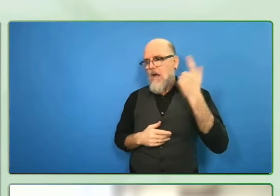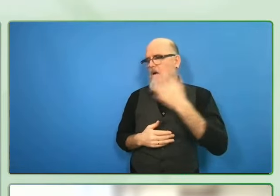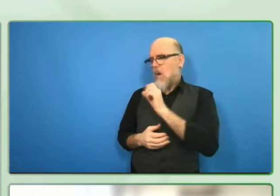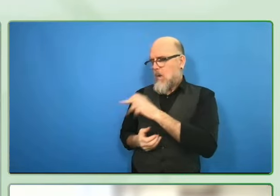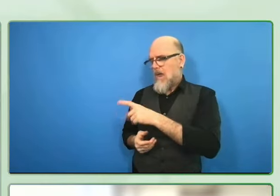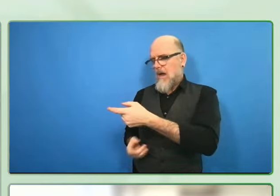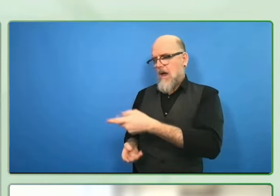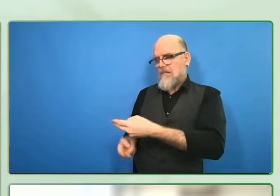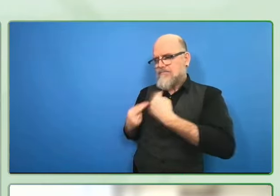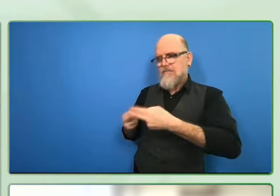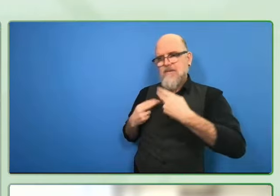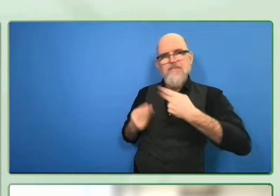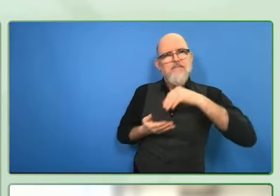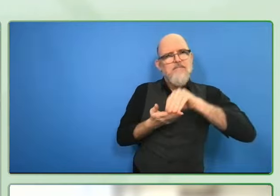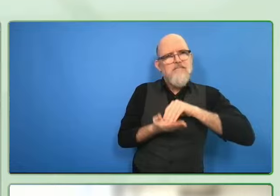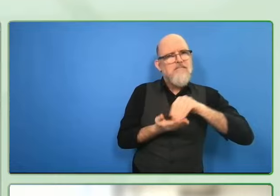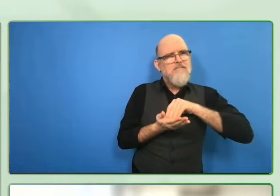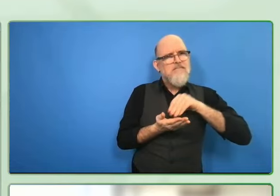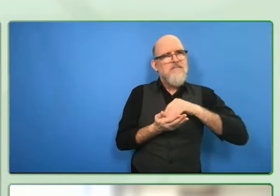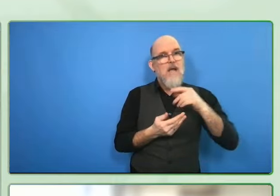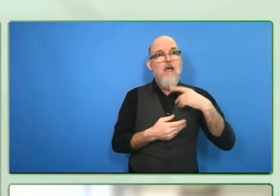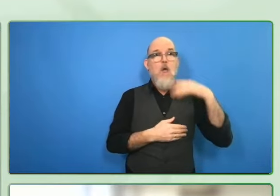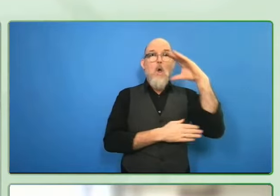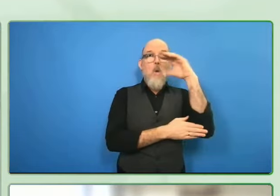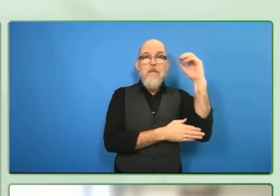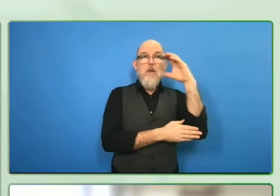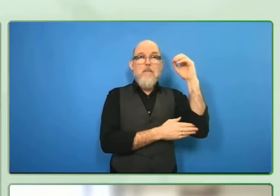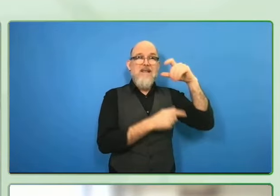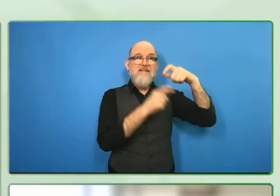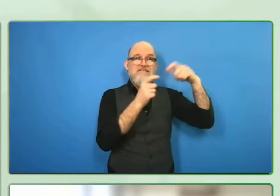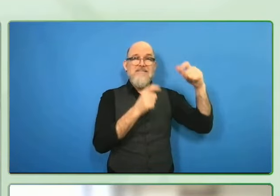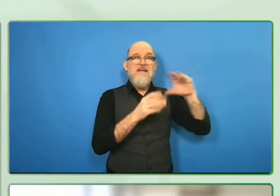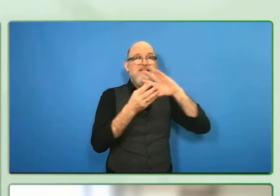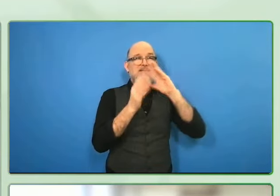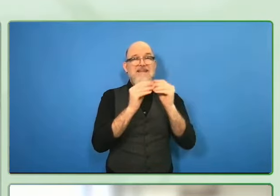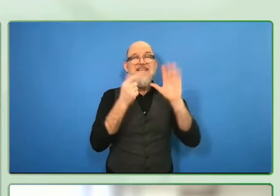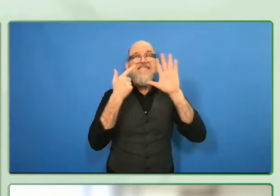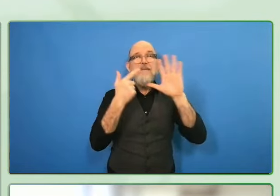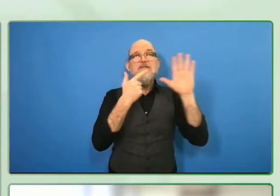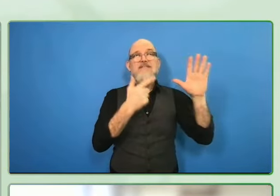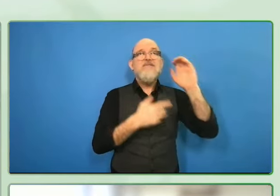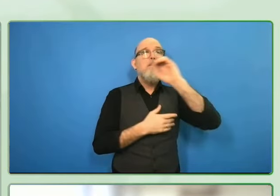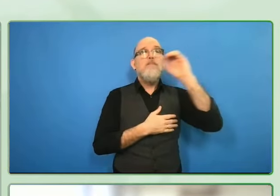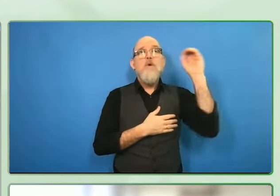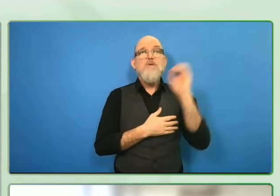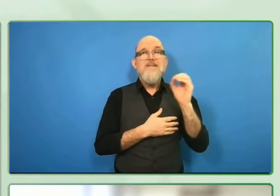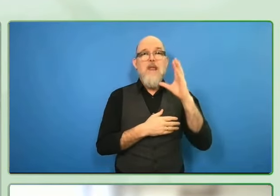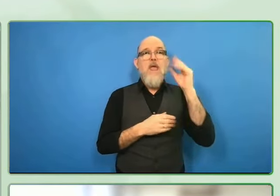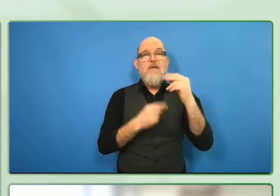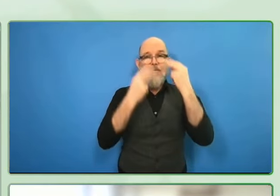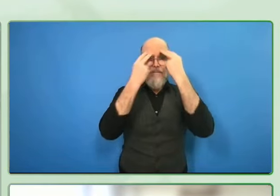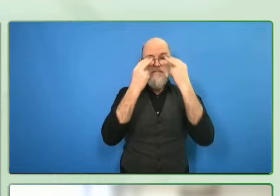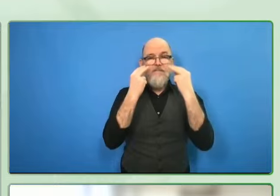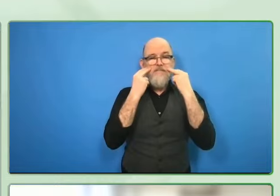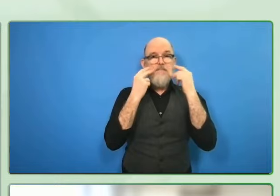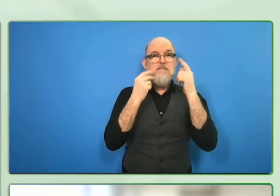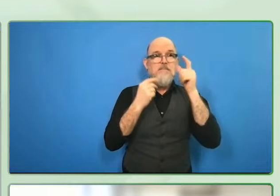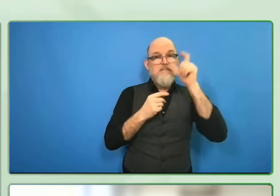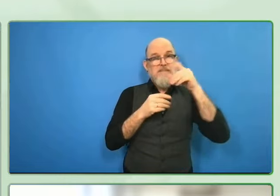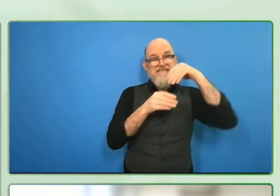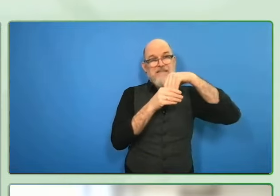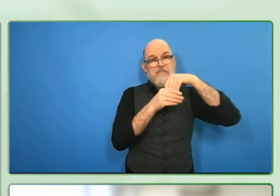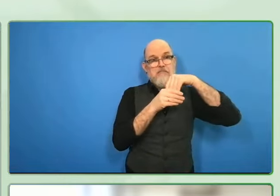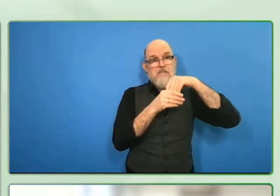that 77% of people with visible disabilities were forced to prove they had a disability before they could even be